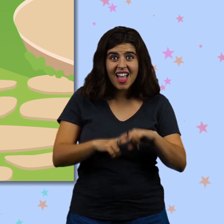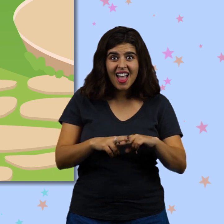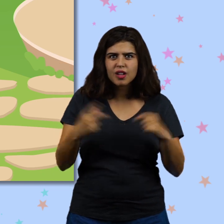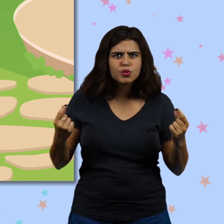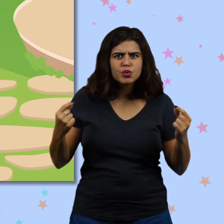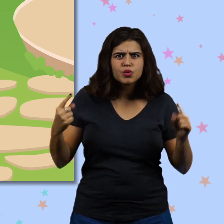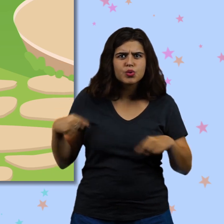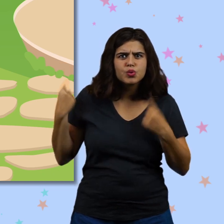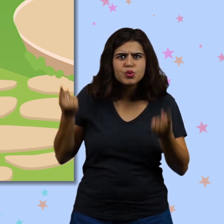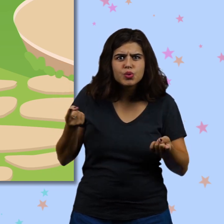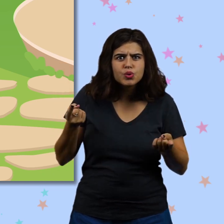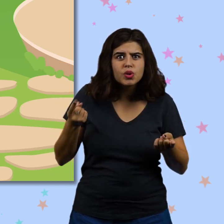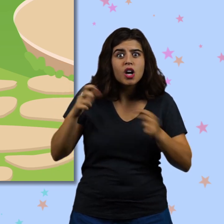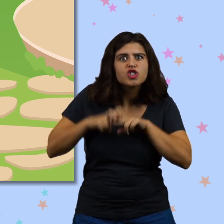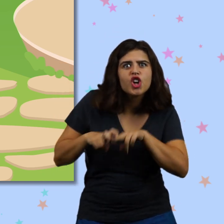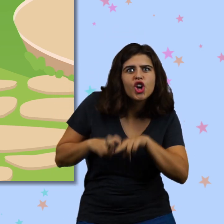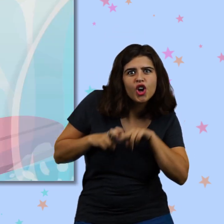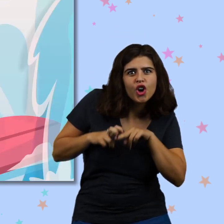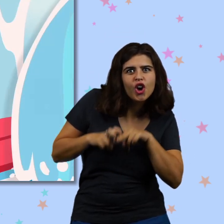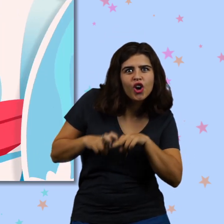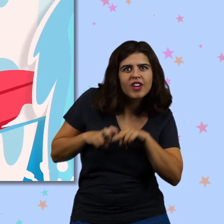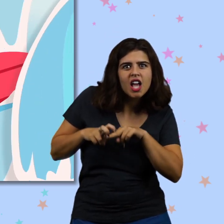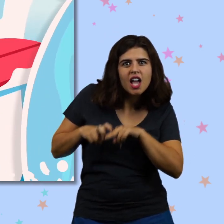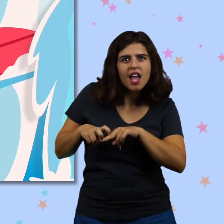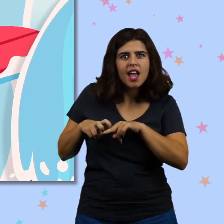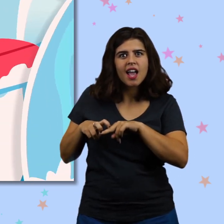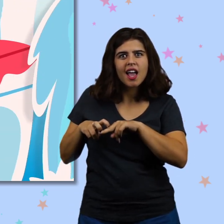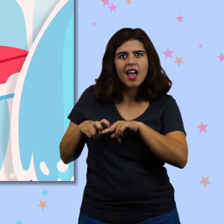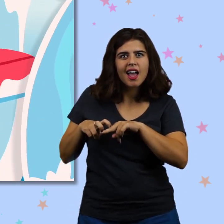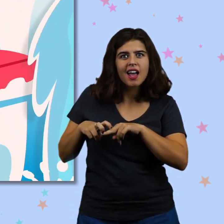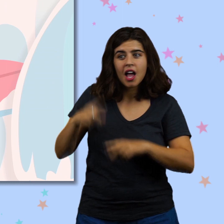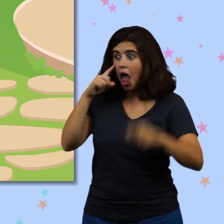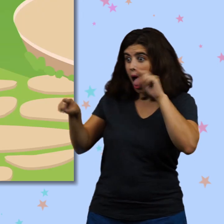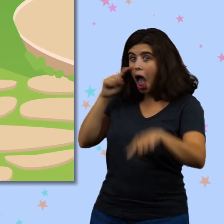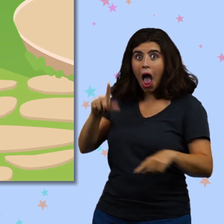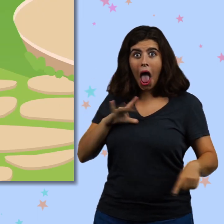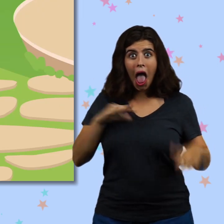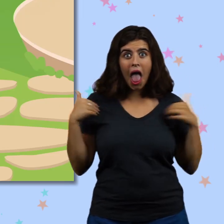Did you have fun? Don't tell me you've been surfing.